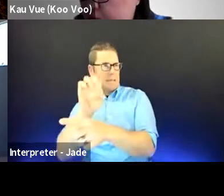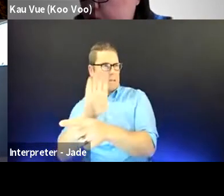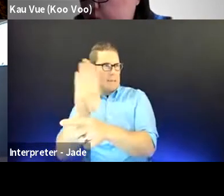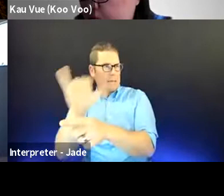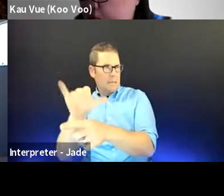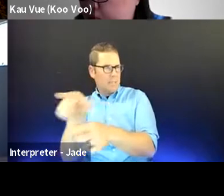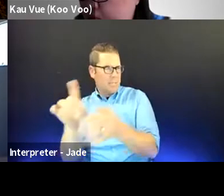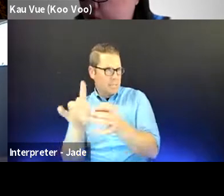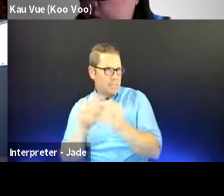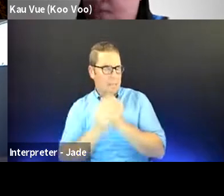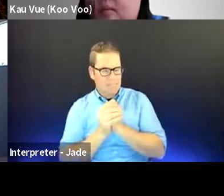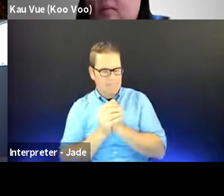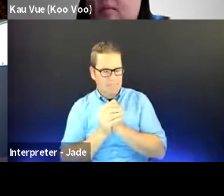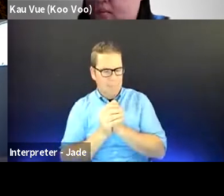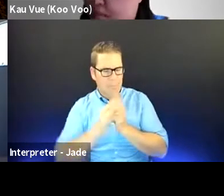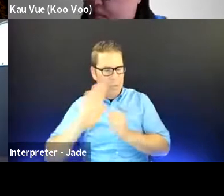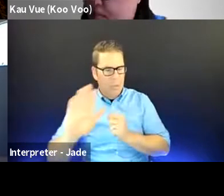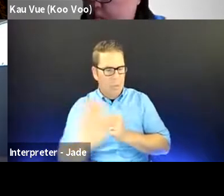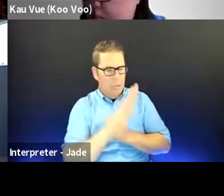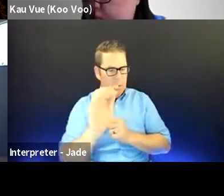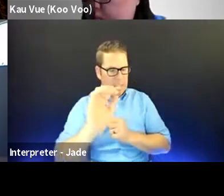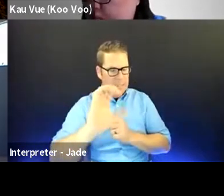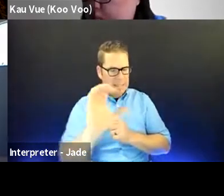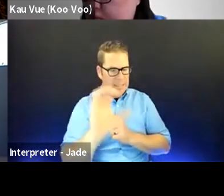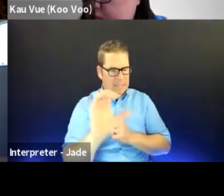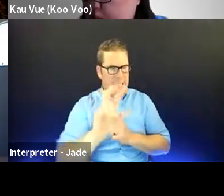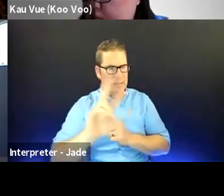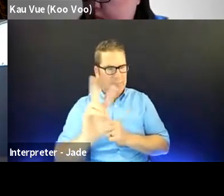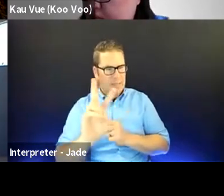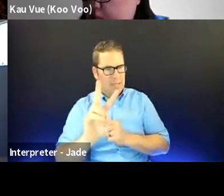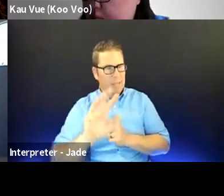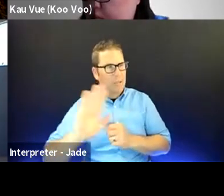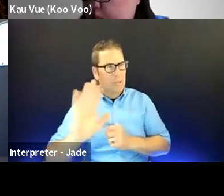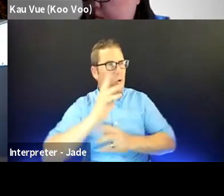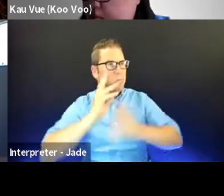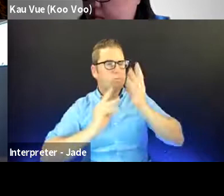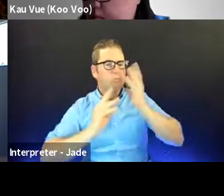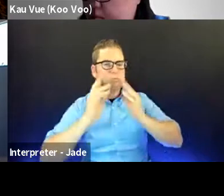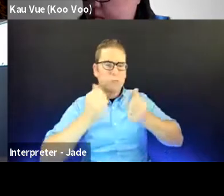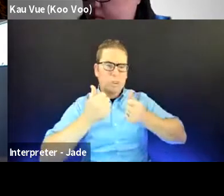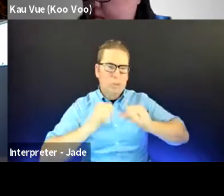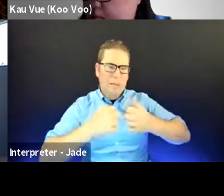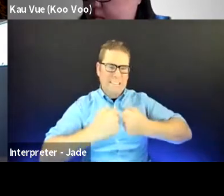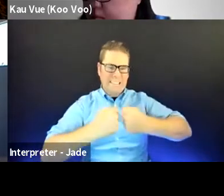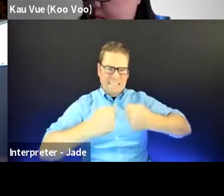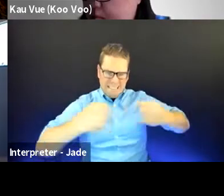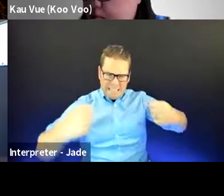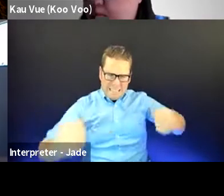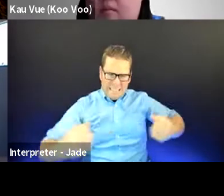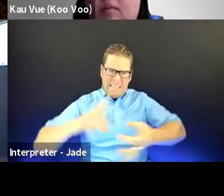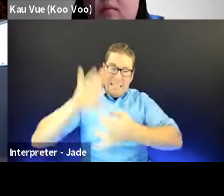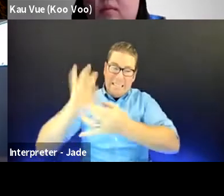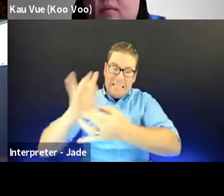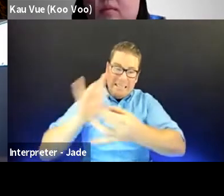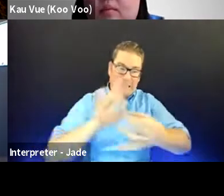build out your CV and experience as much as you can. I know it's difficult often as an adjunct